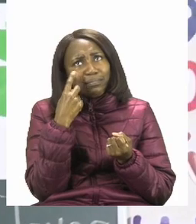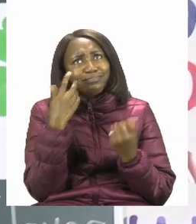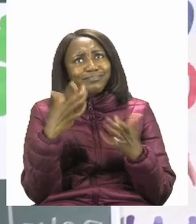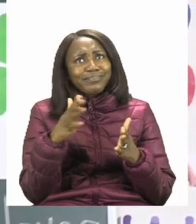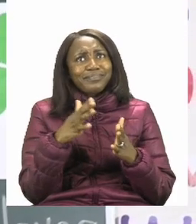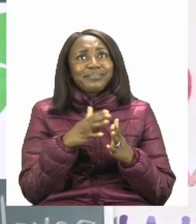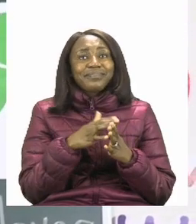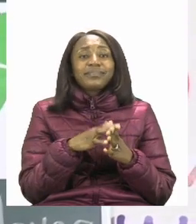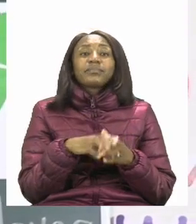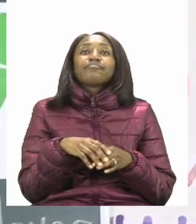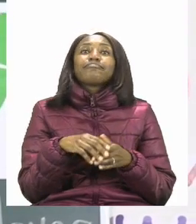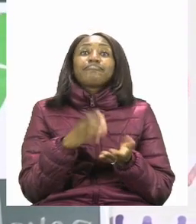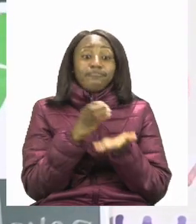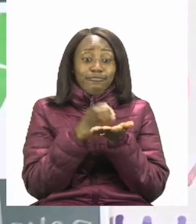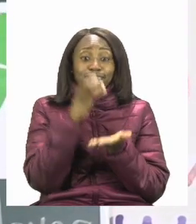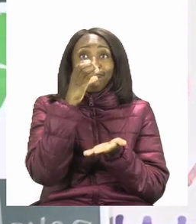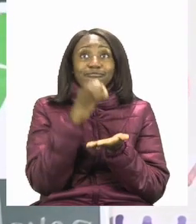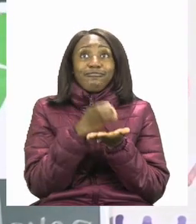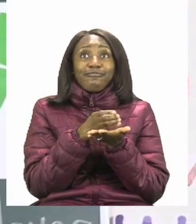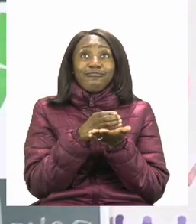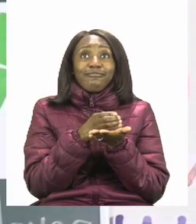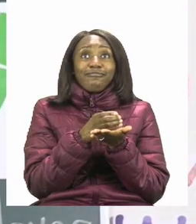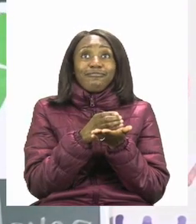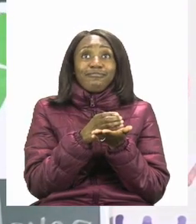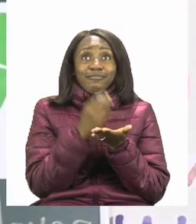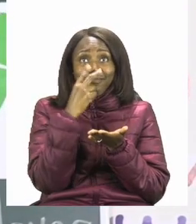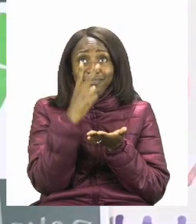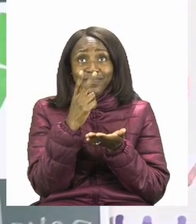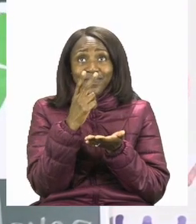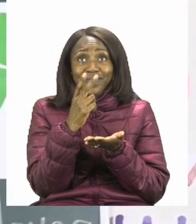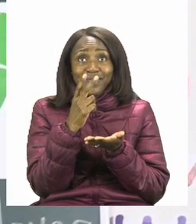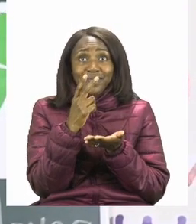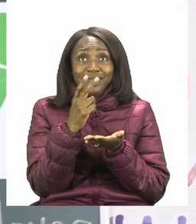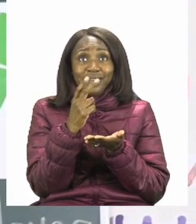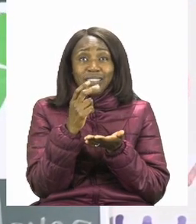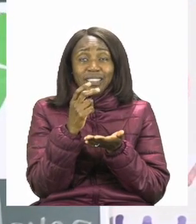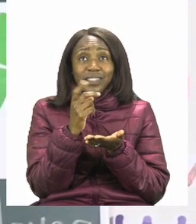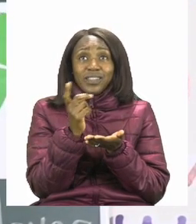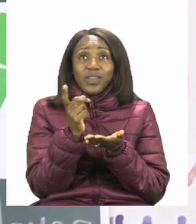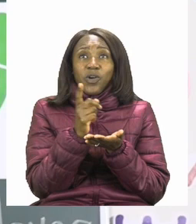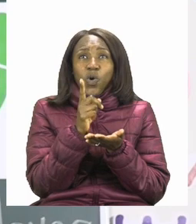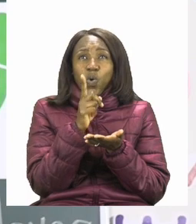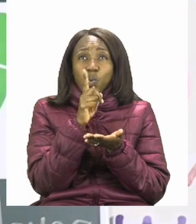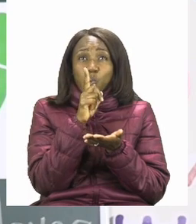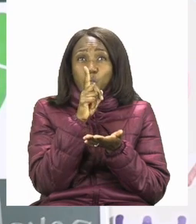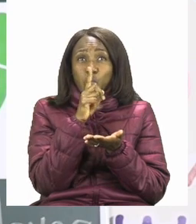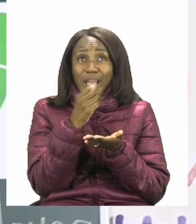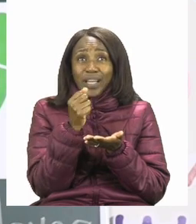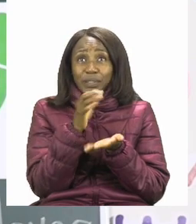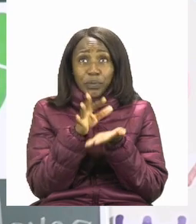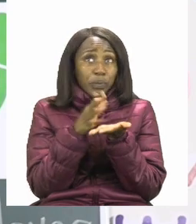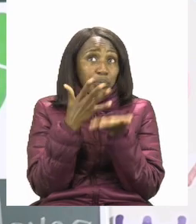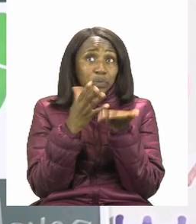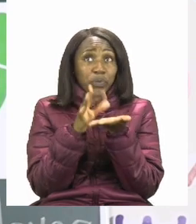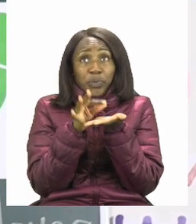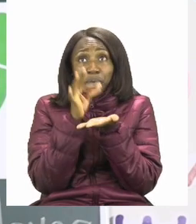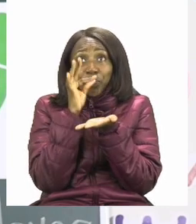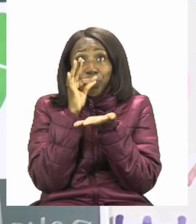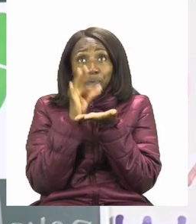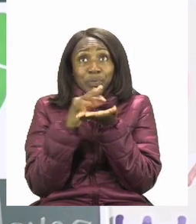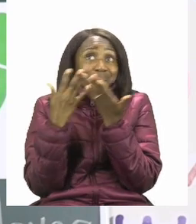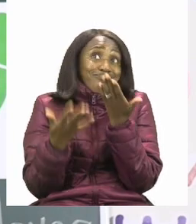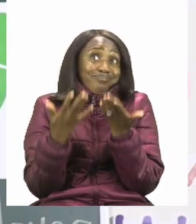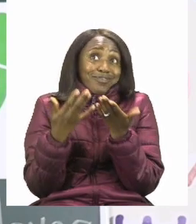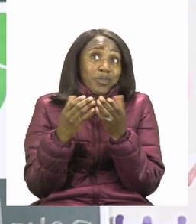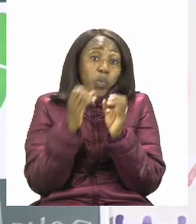word cup. You can see that this cup is steaming hot, meaning it has a warm liquid. It can